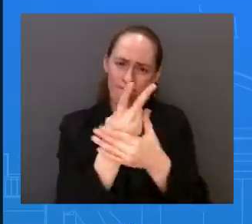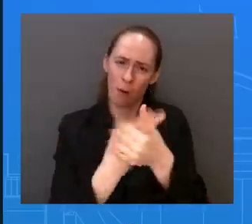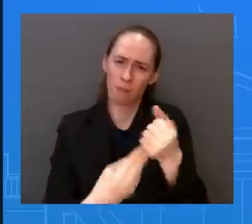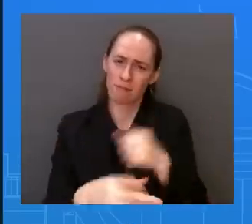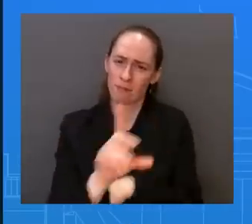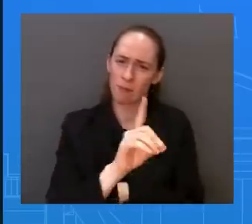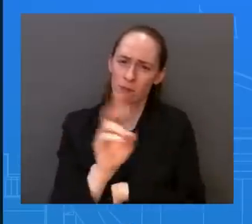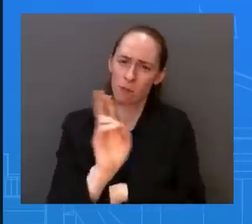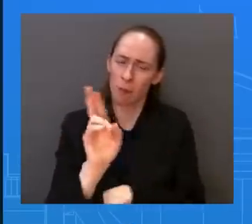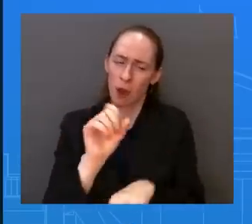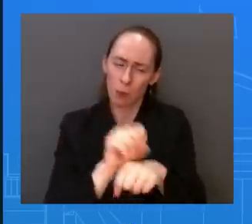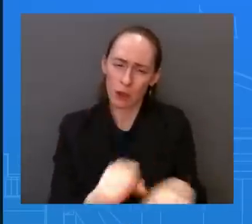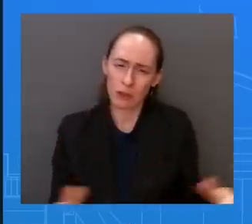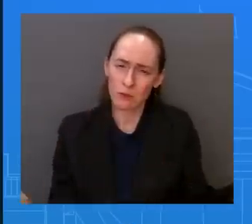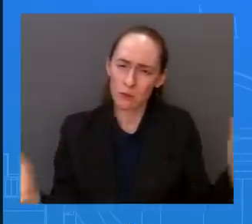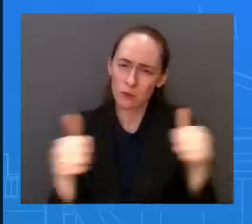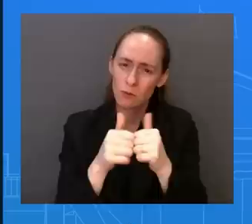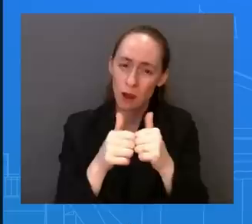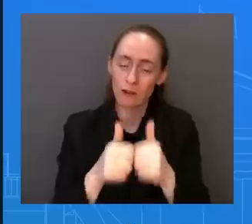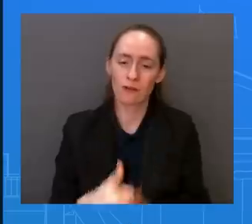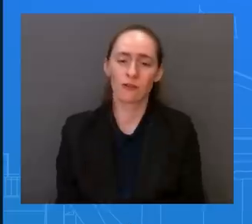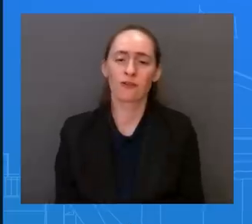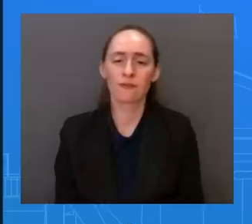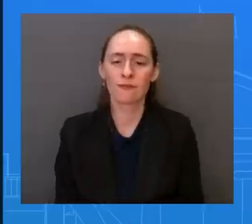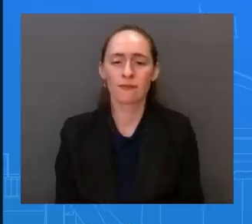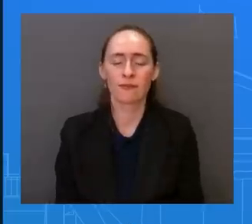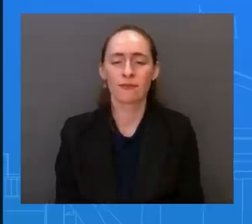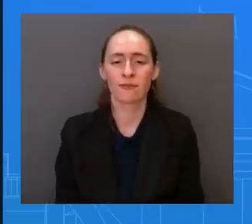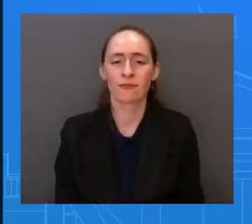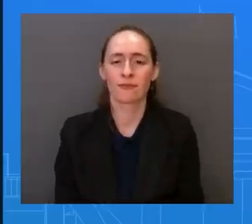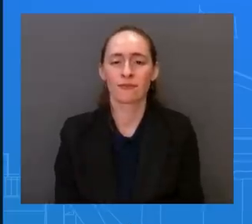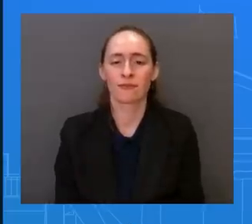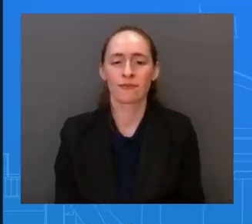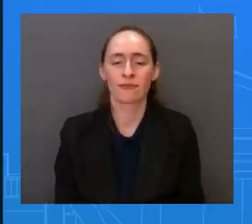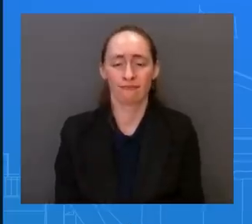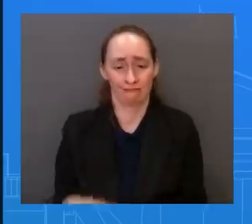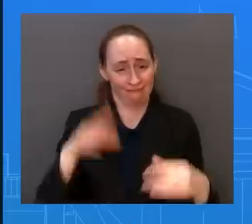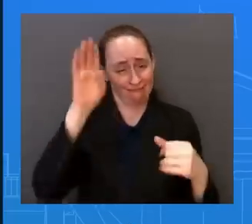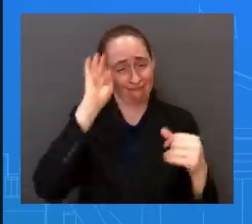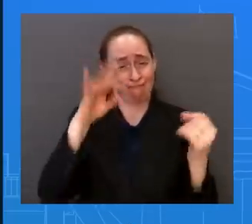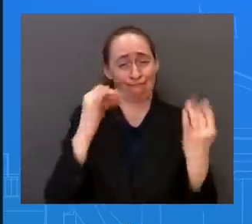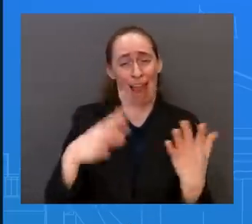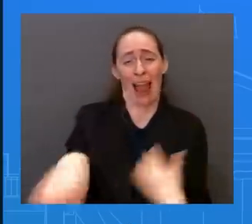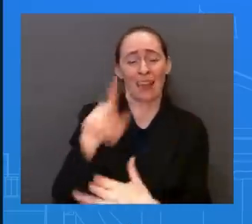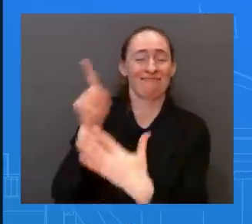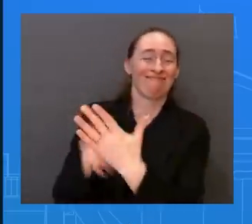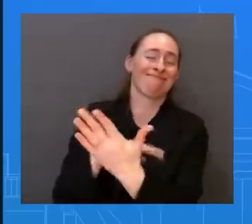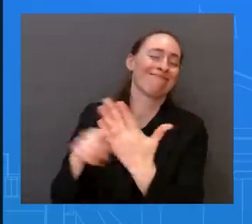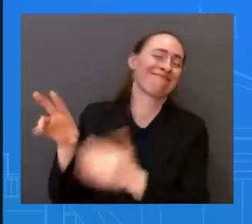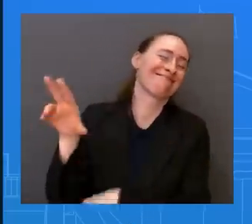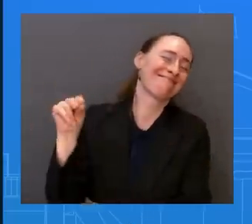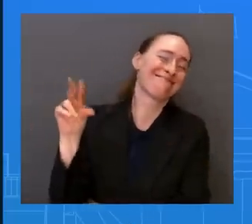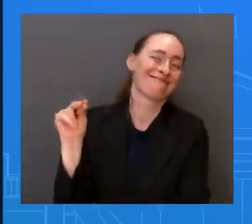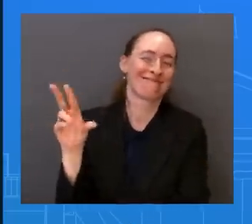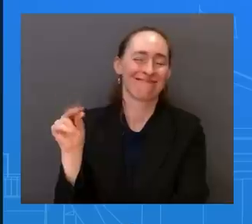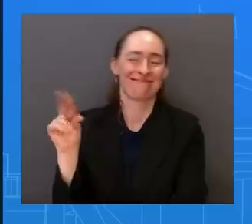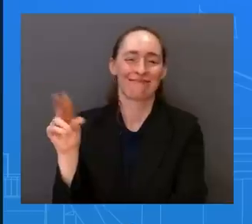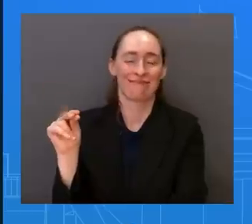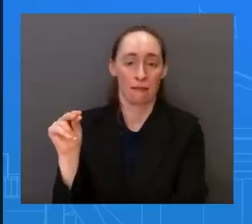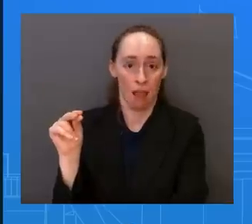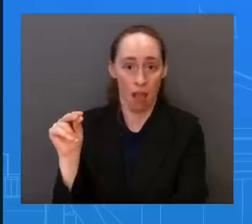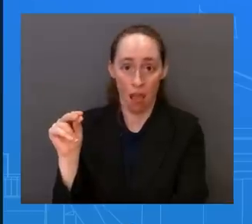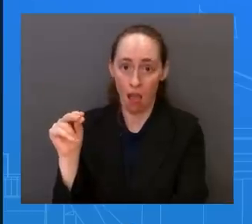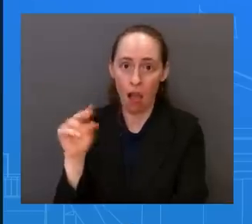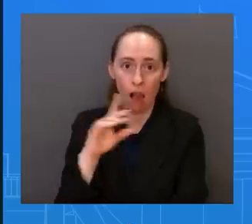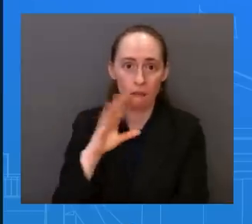think we have been able to demonstrate that we can make progress on even when people are skeptical of that. But at the same time,